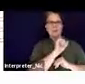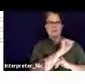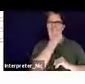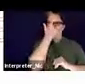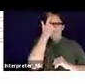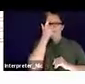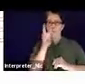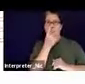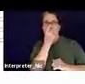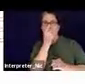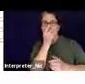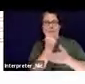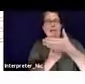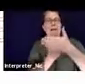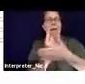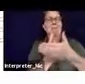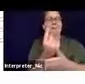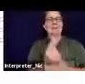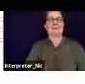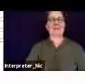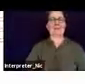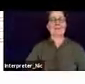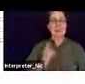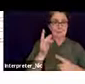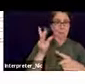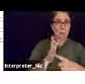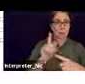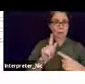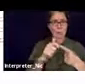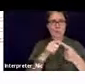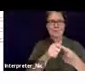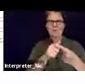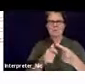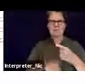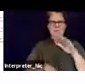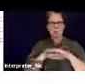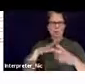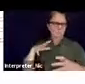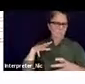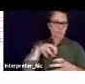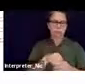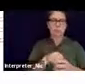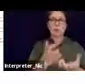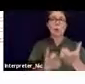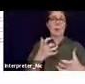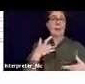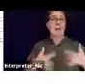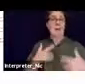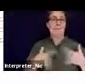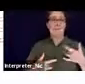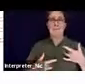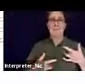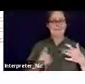So key, first of all, is getting fully involved in university life, in order to